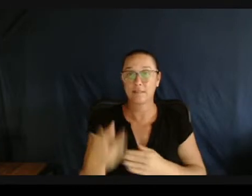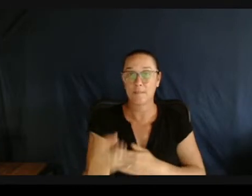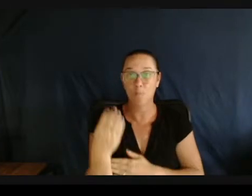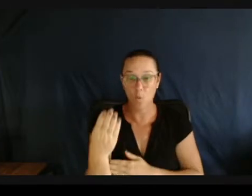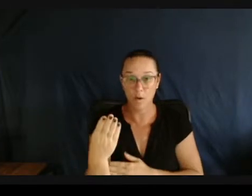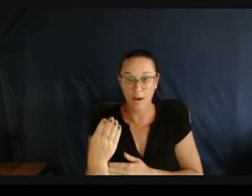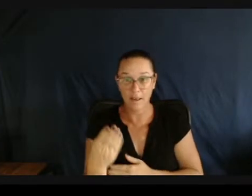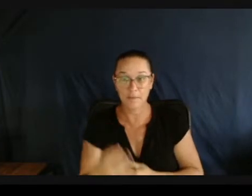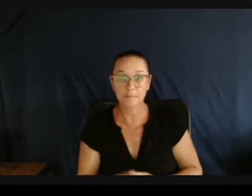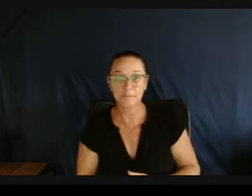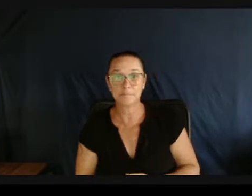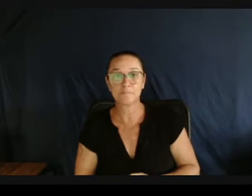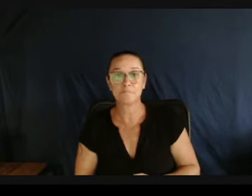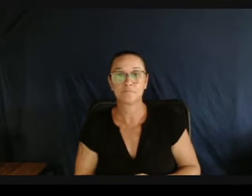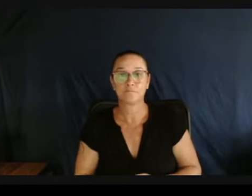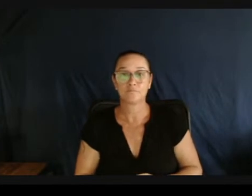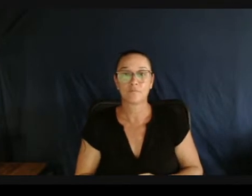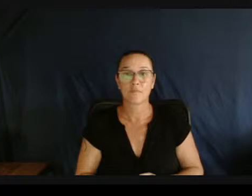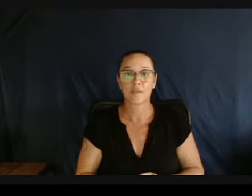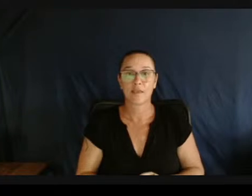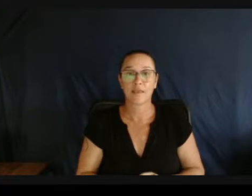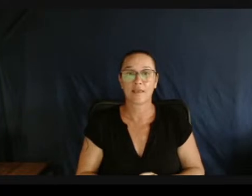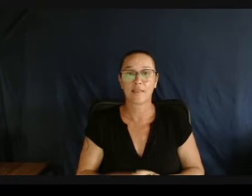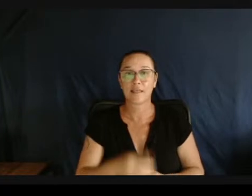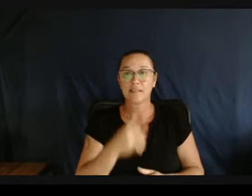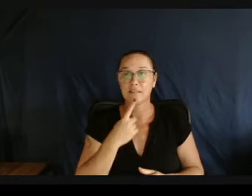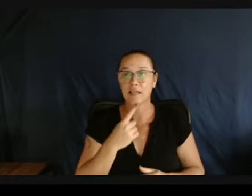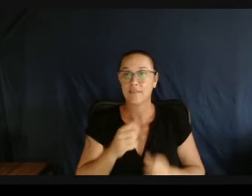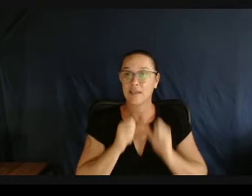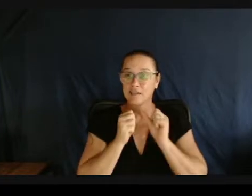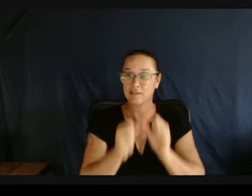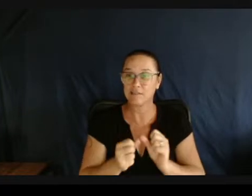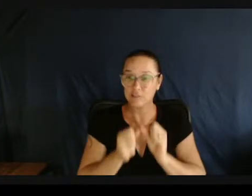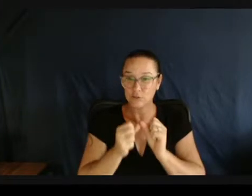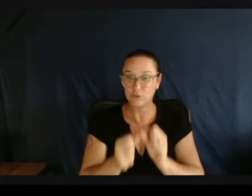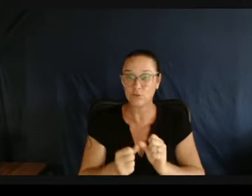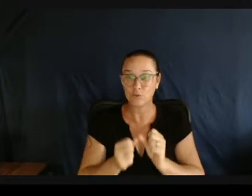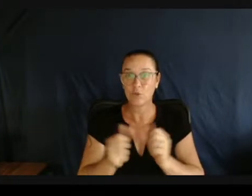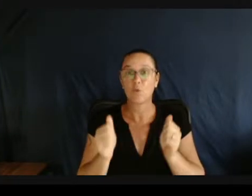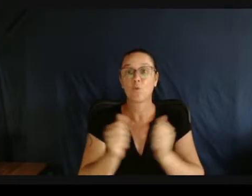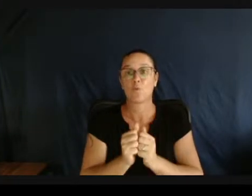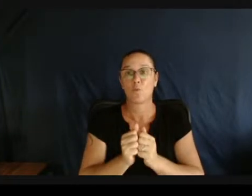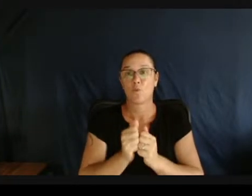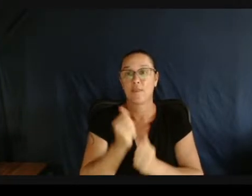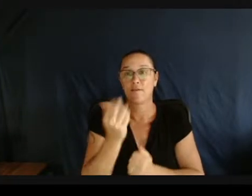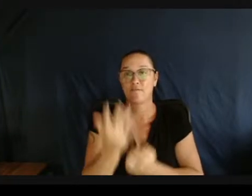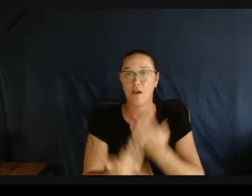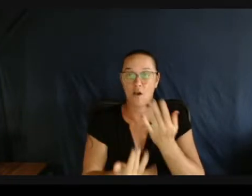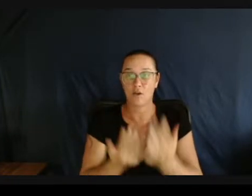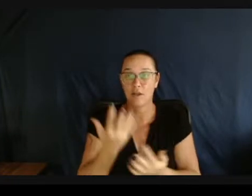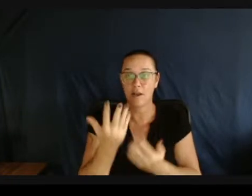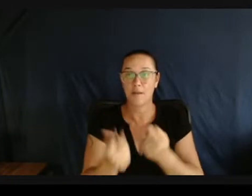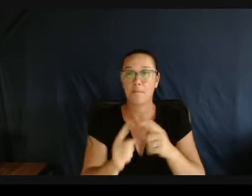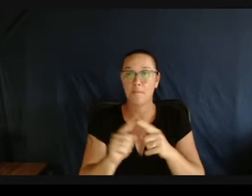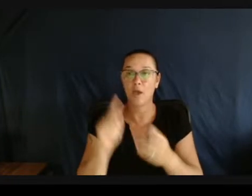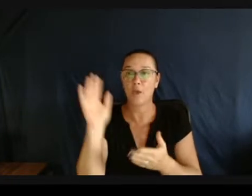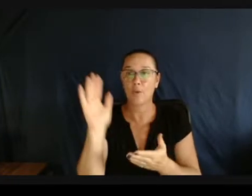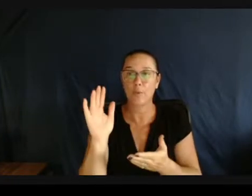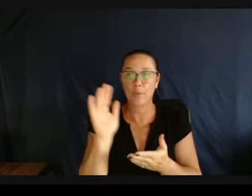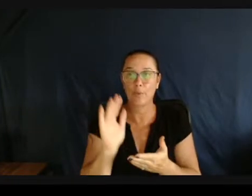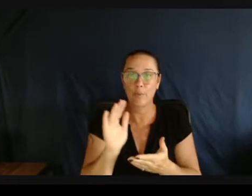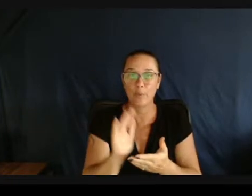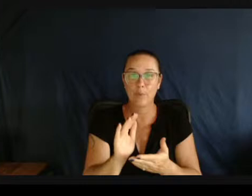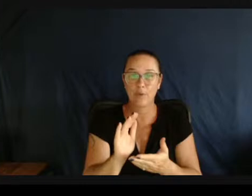there. And there they note that the eruption continued with fountains, but the fountains diminished significantly this